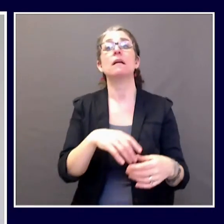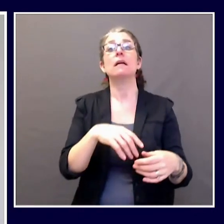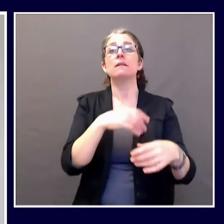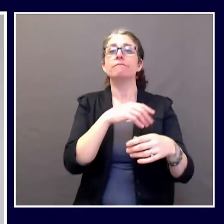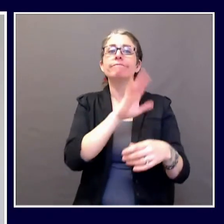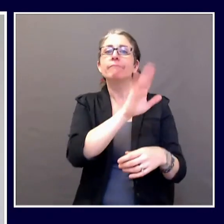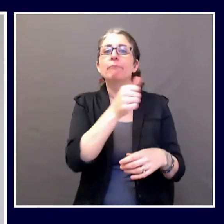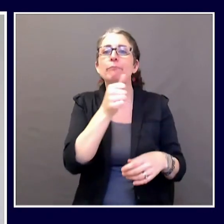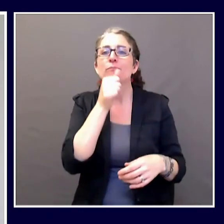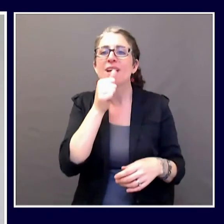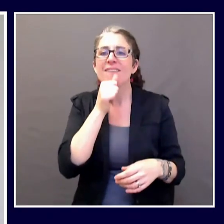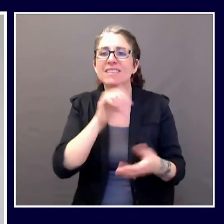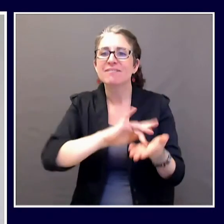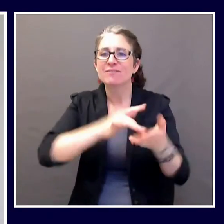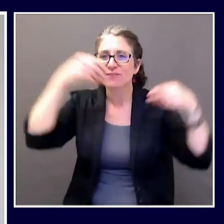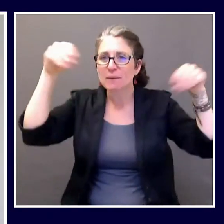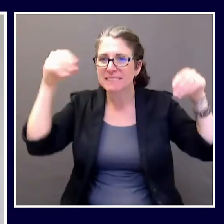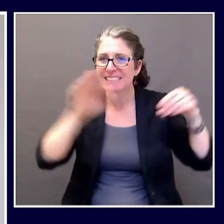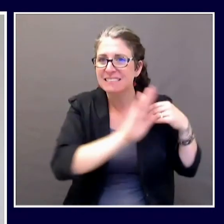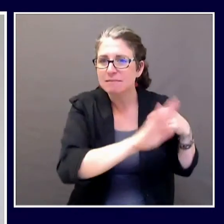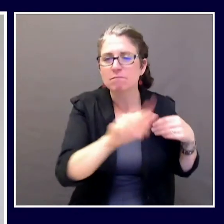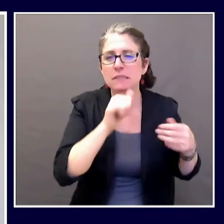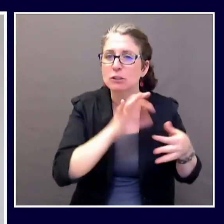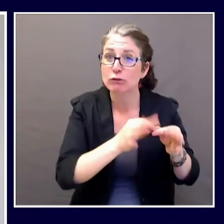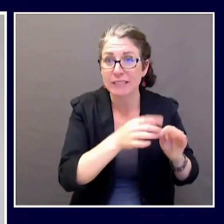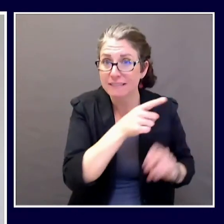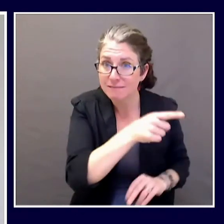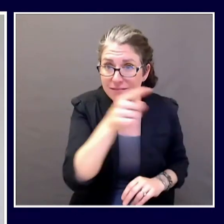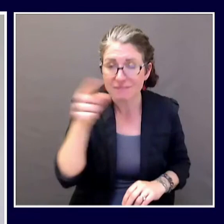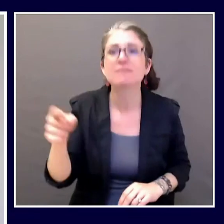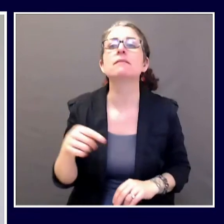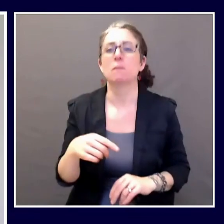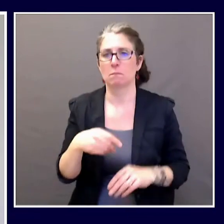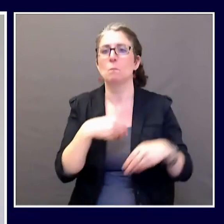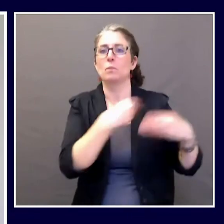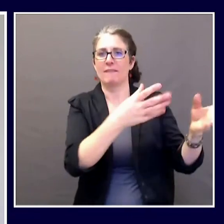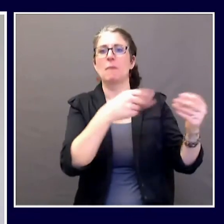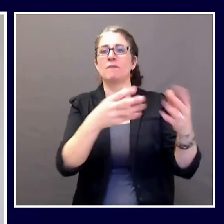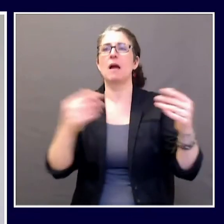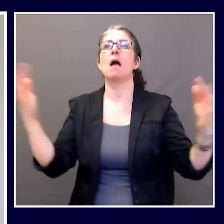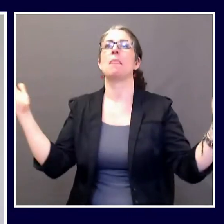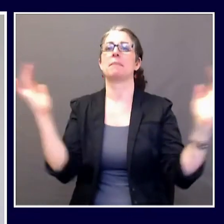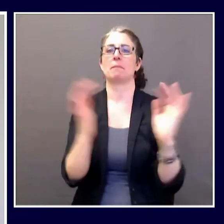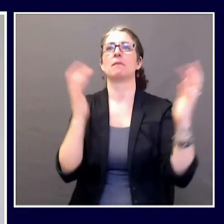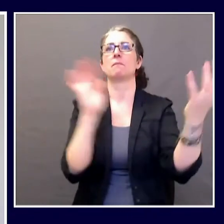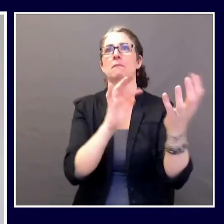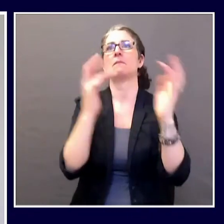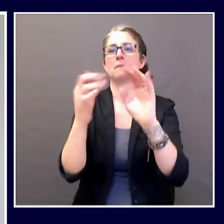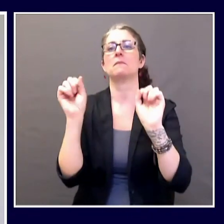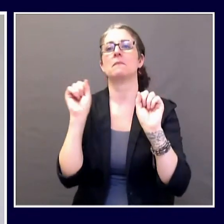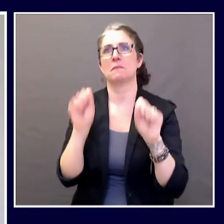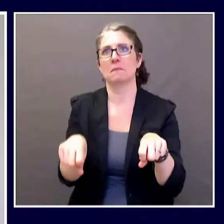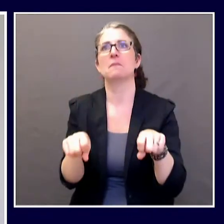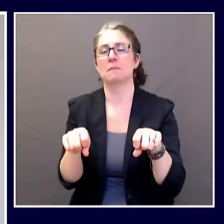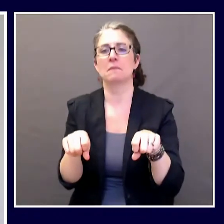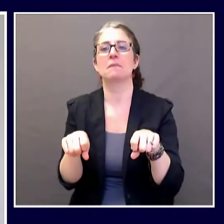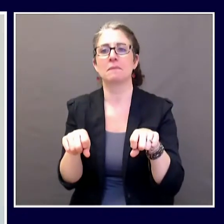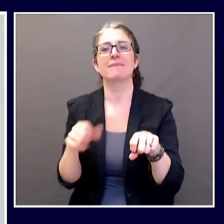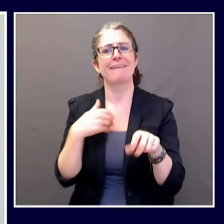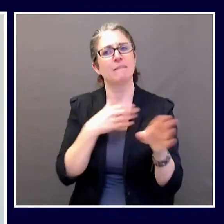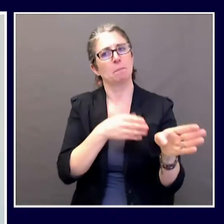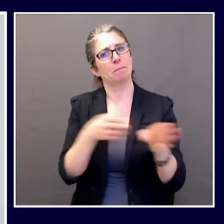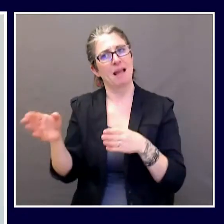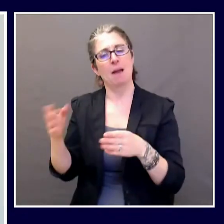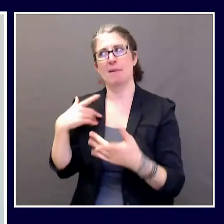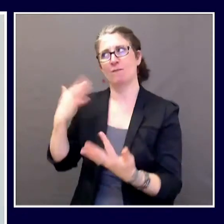as we can activate. The supply is what will govern that, though. And it's partly to get at those populations that we were just